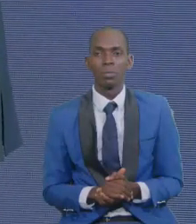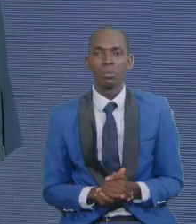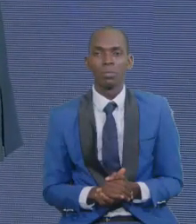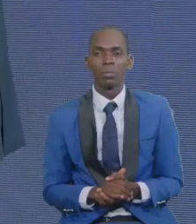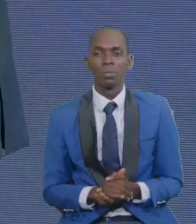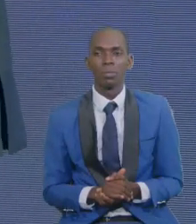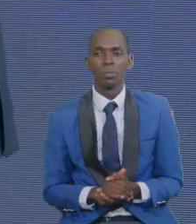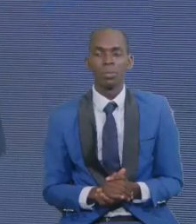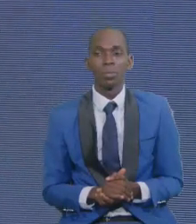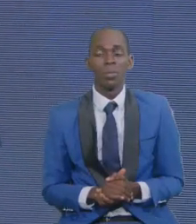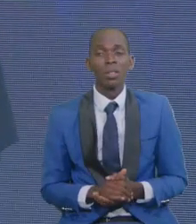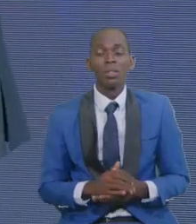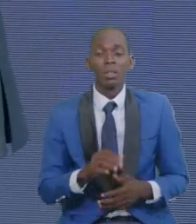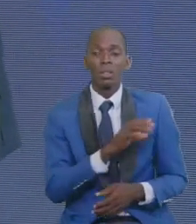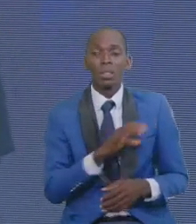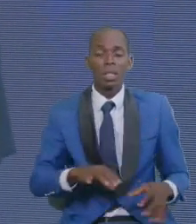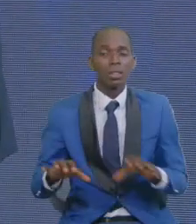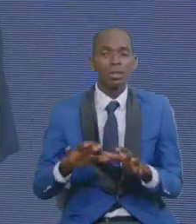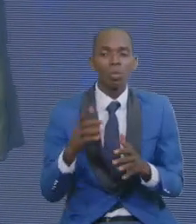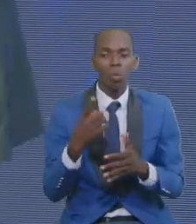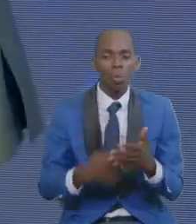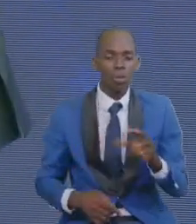He did what no other man had ever done,